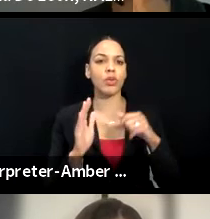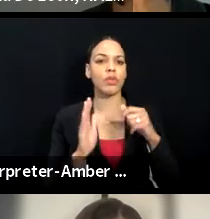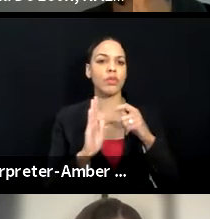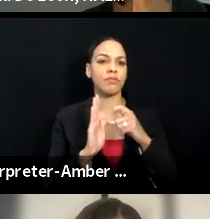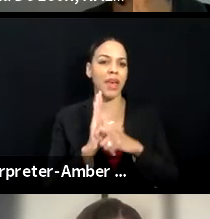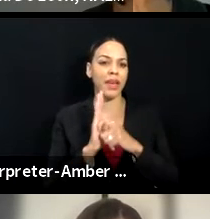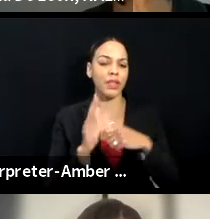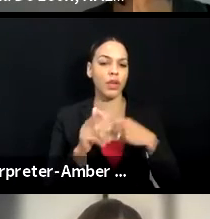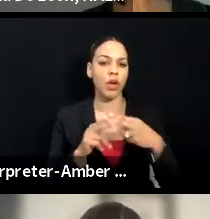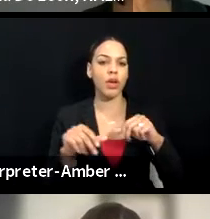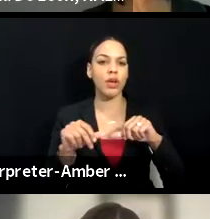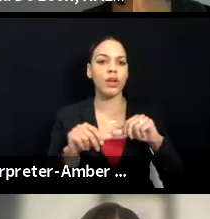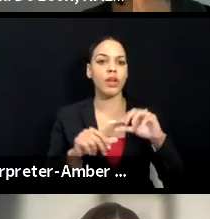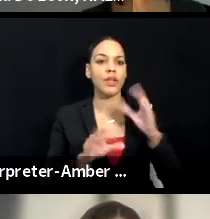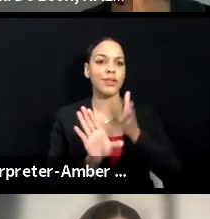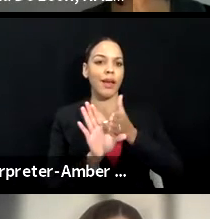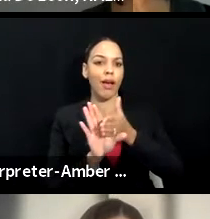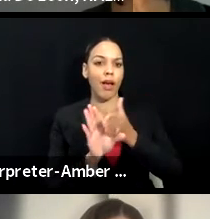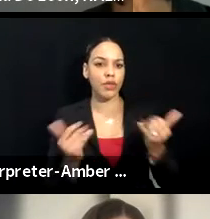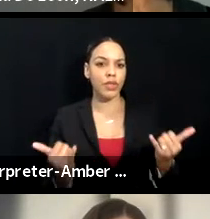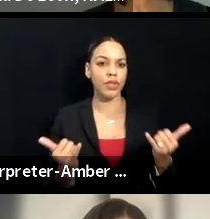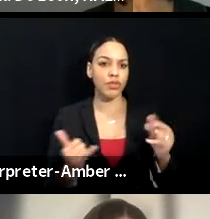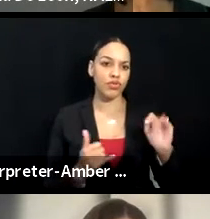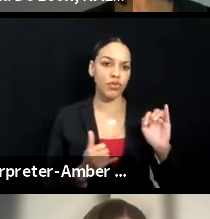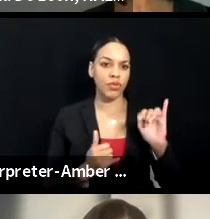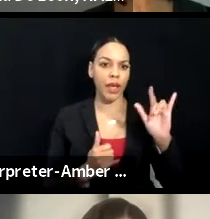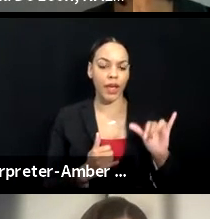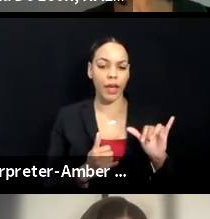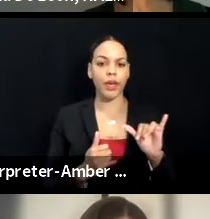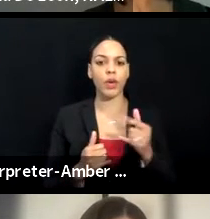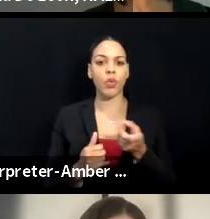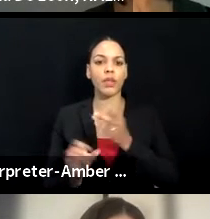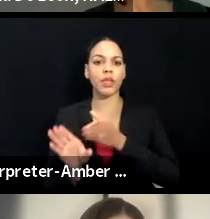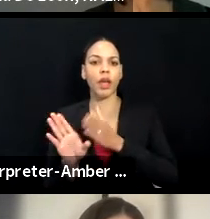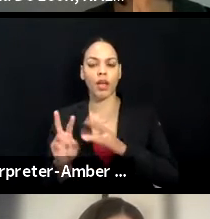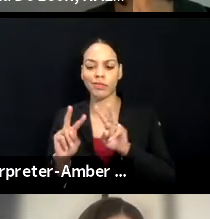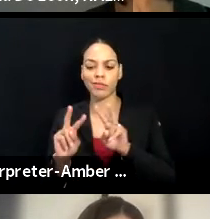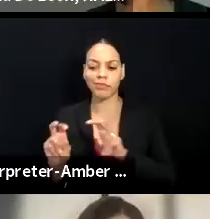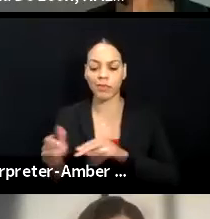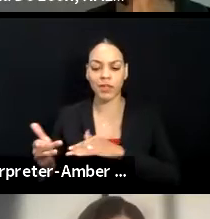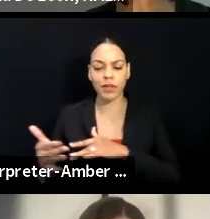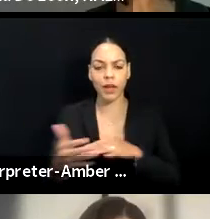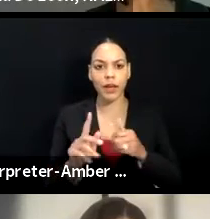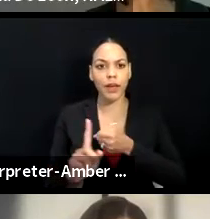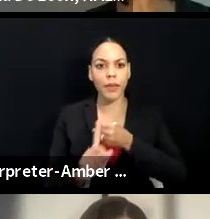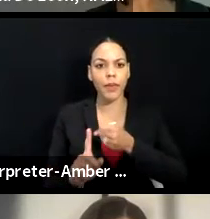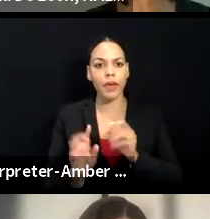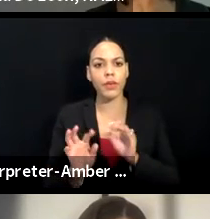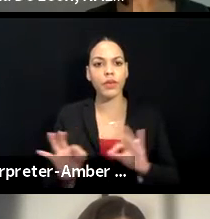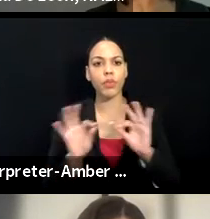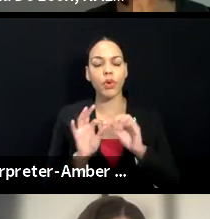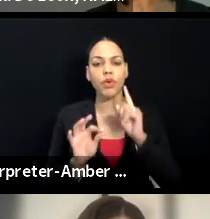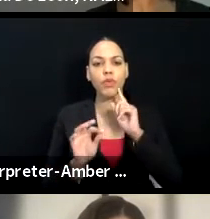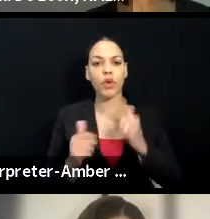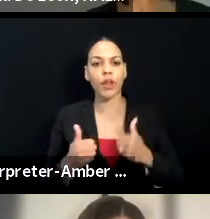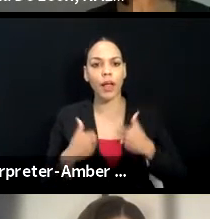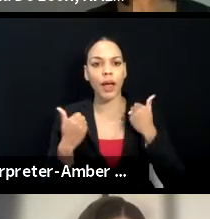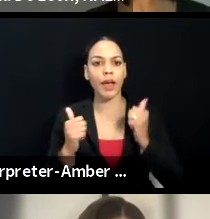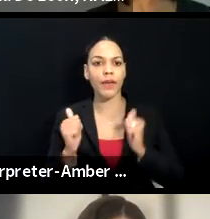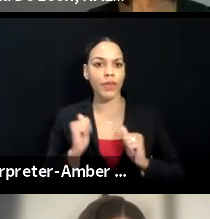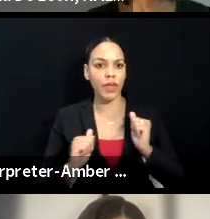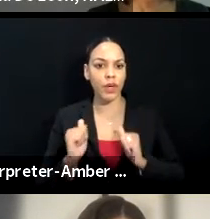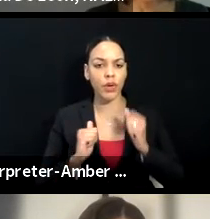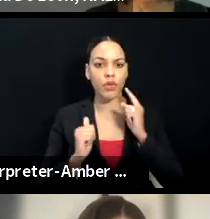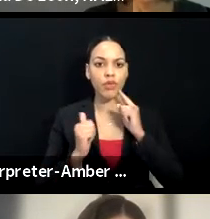done by a group of psychologists who studied the impact and the importance of live theater on the general